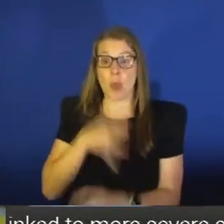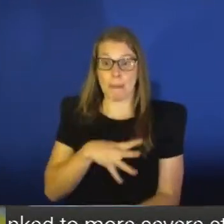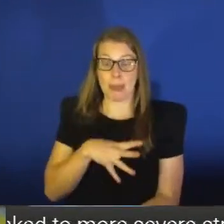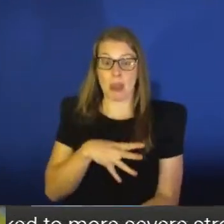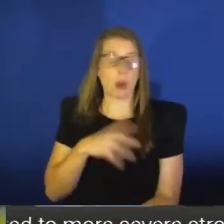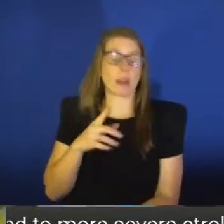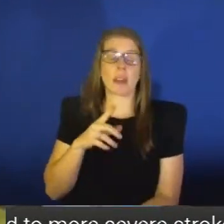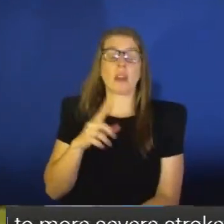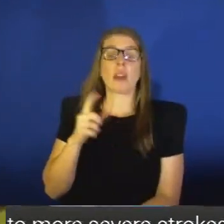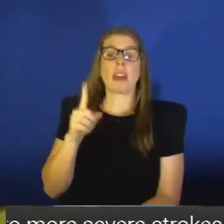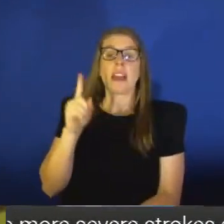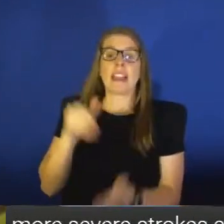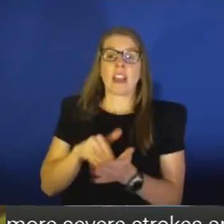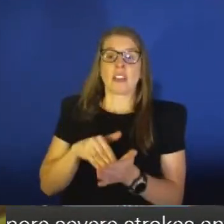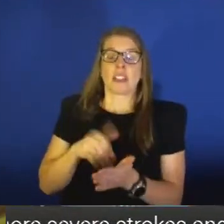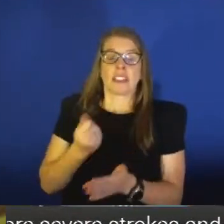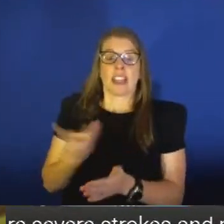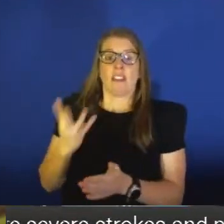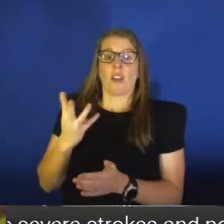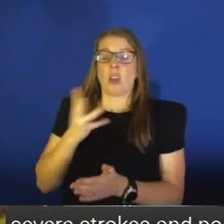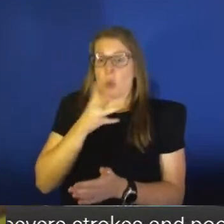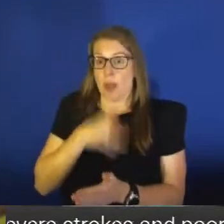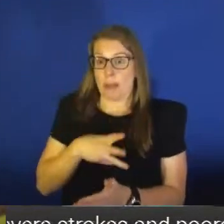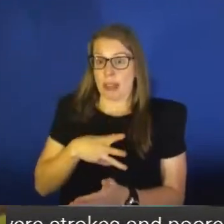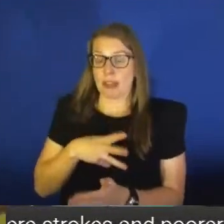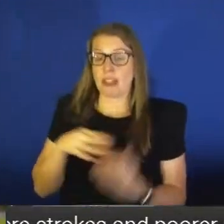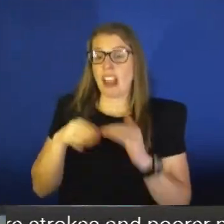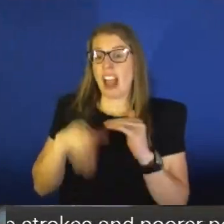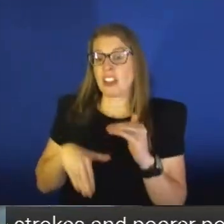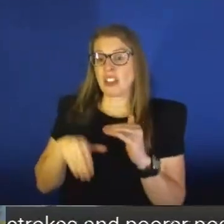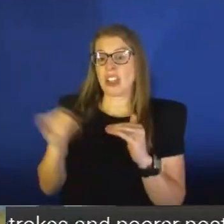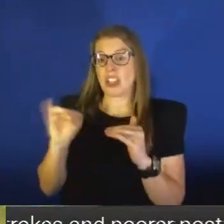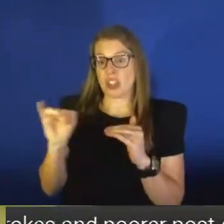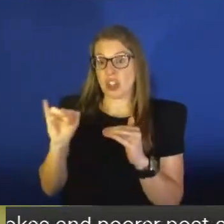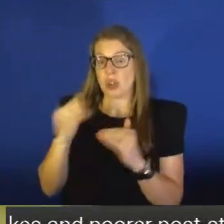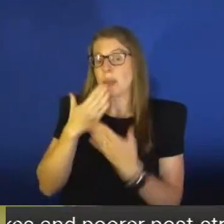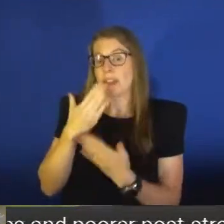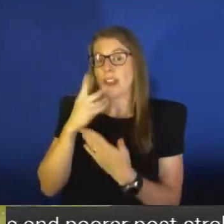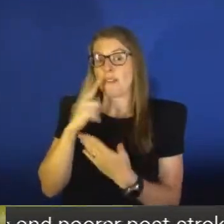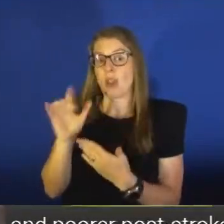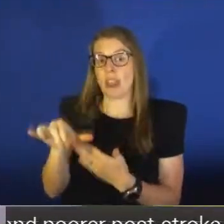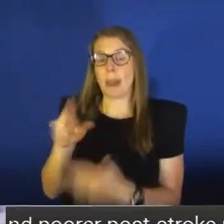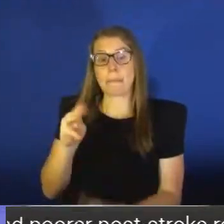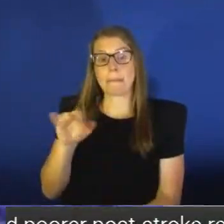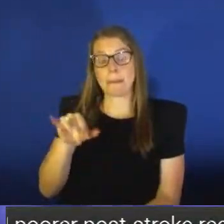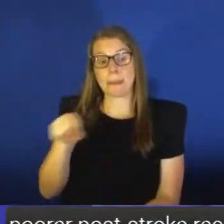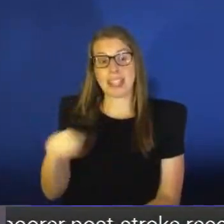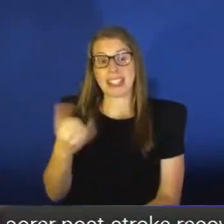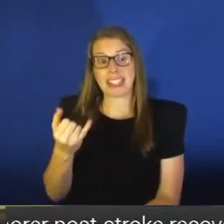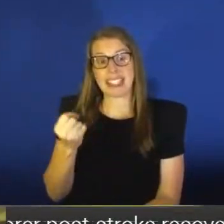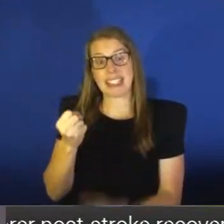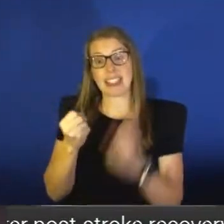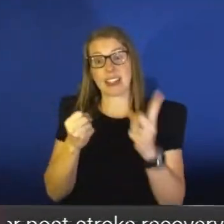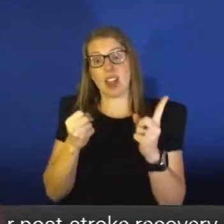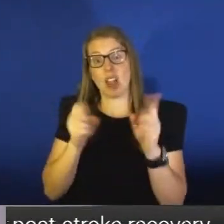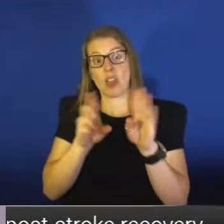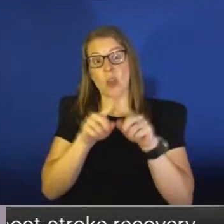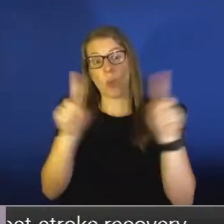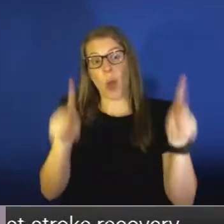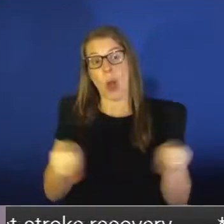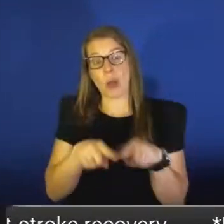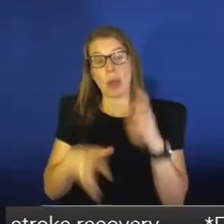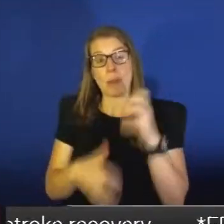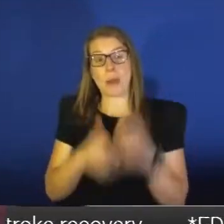uninsured. So we thank them for that. Now about Missy's, right up here on the wall is some of the most